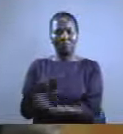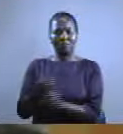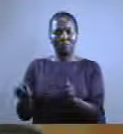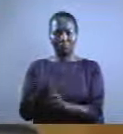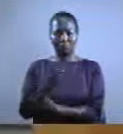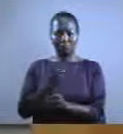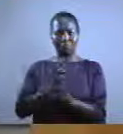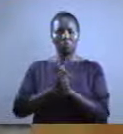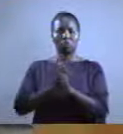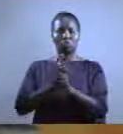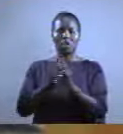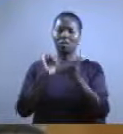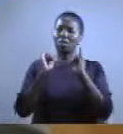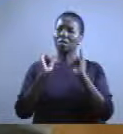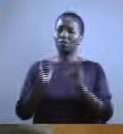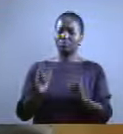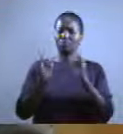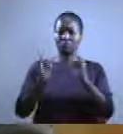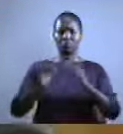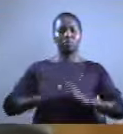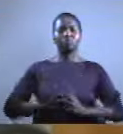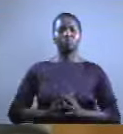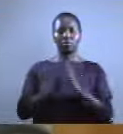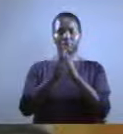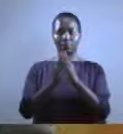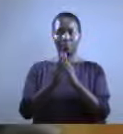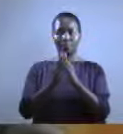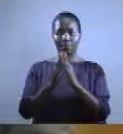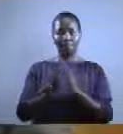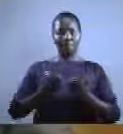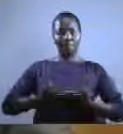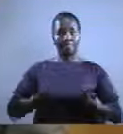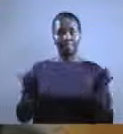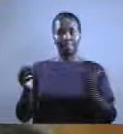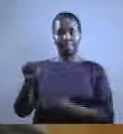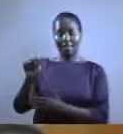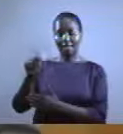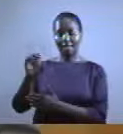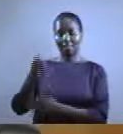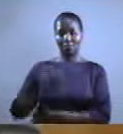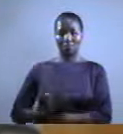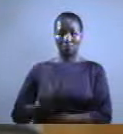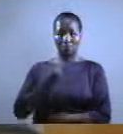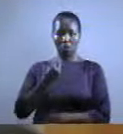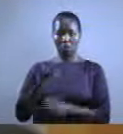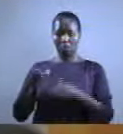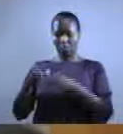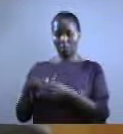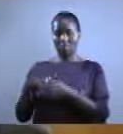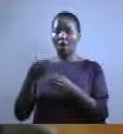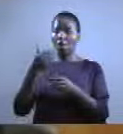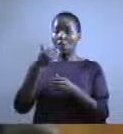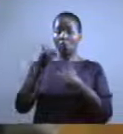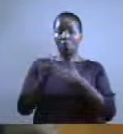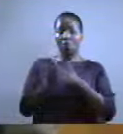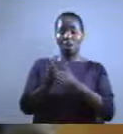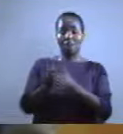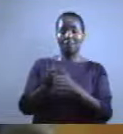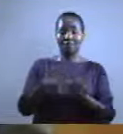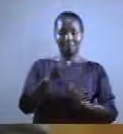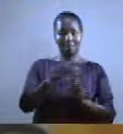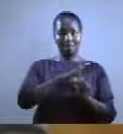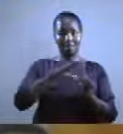services. The actions by members and supporters of the ANC Youth League, led by ANC